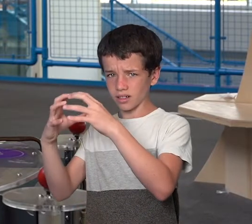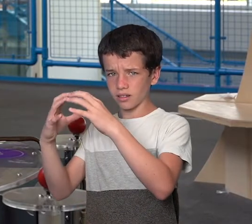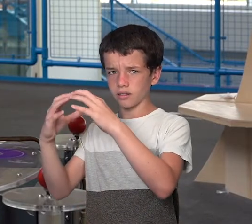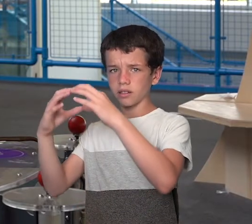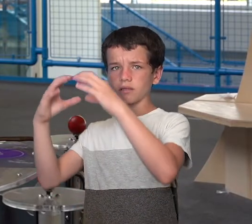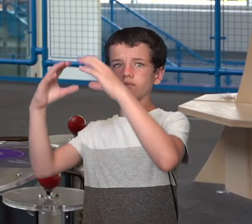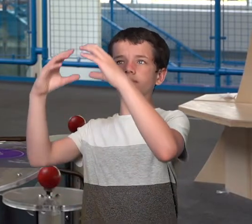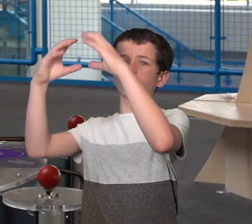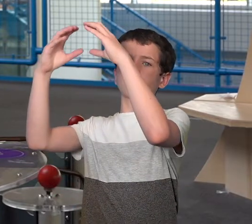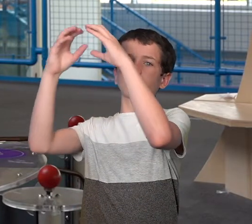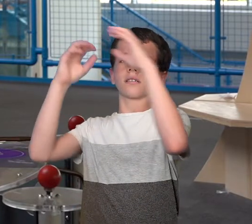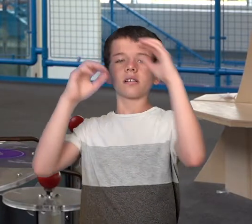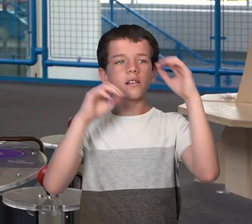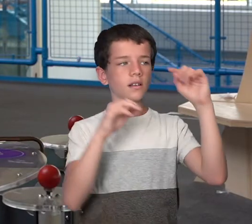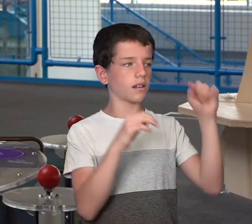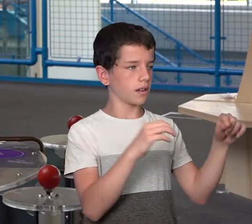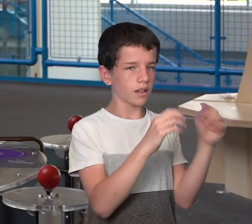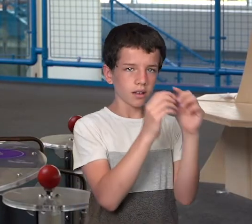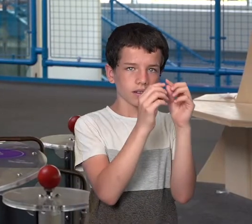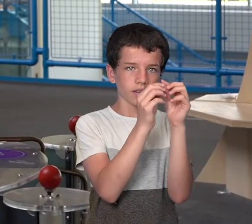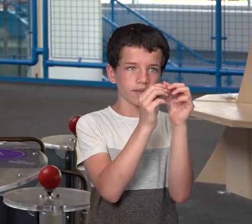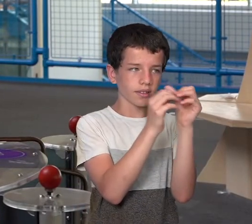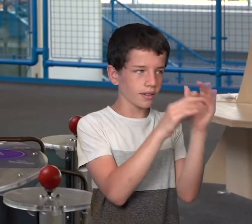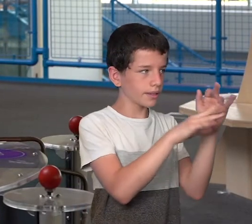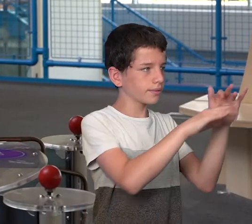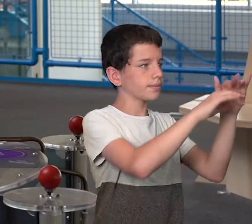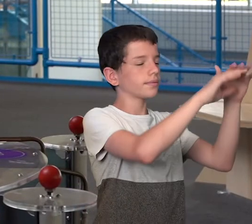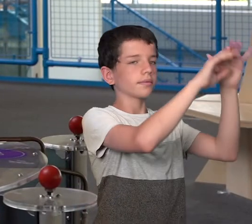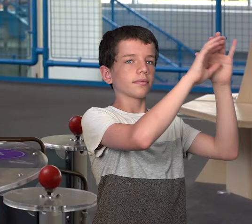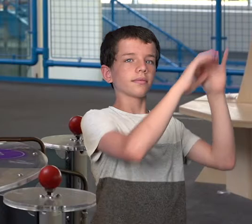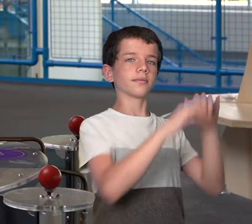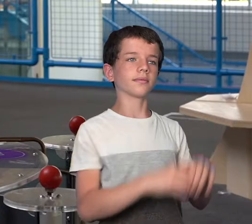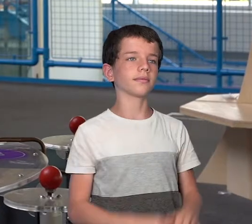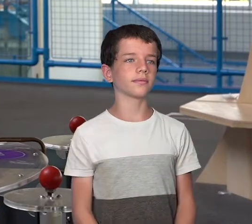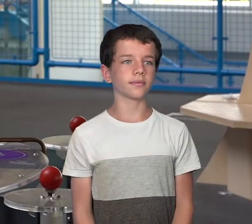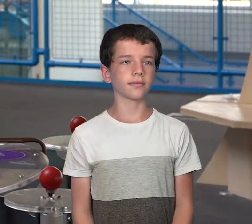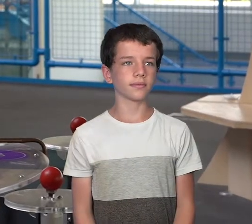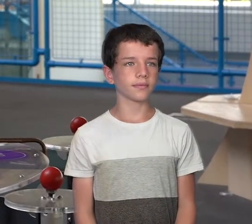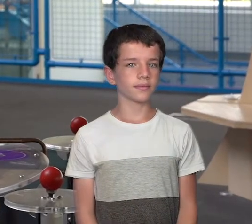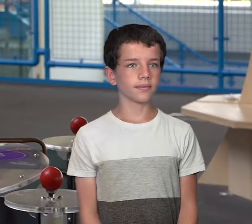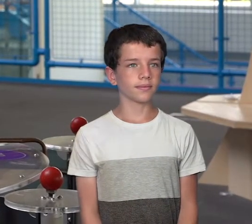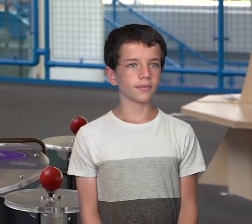Inside the thick liquid, there are big bubbles. Inside the thin liquid, there are small bubbles.